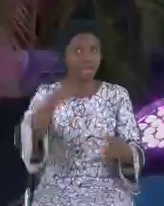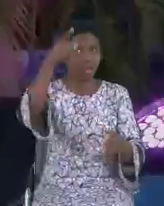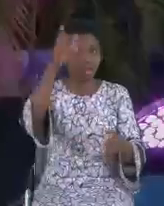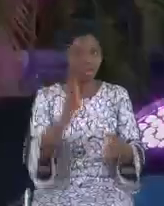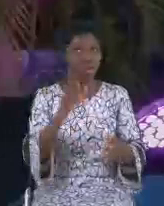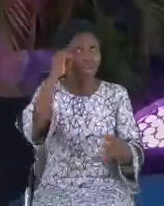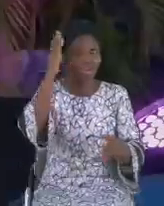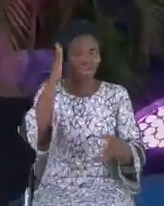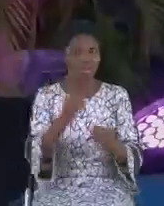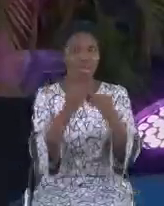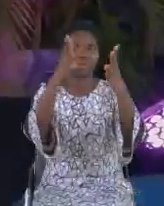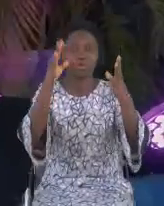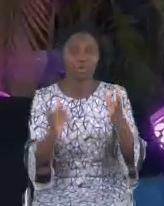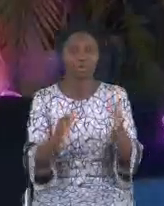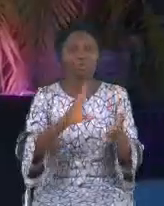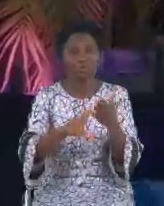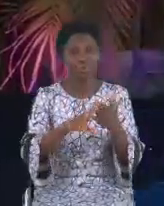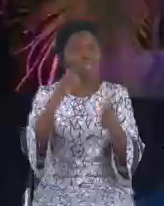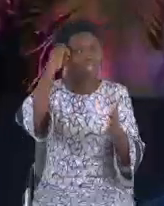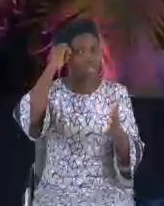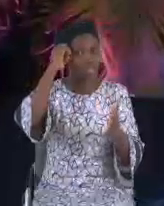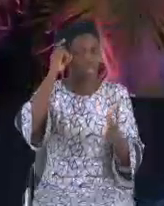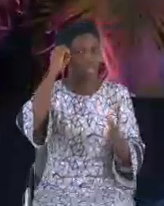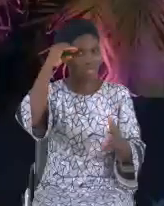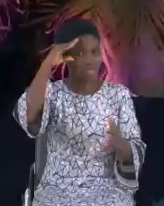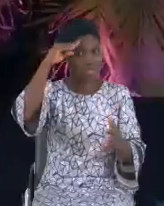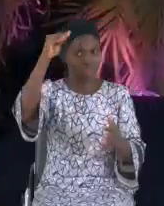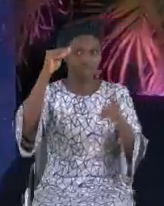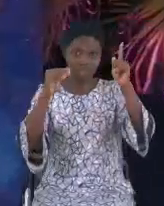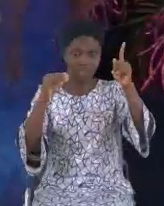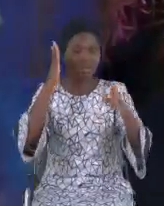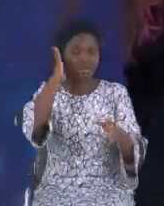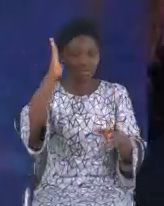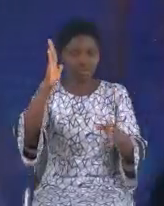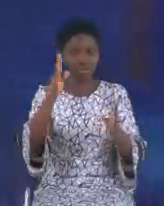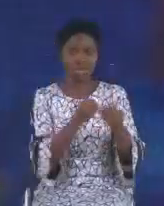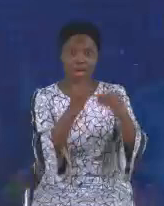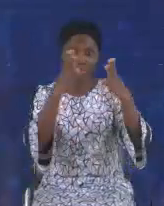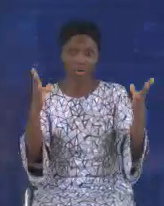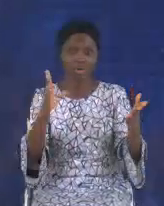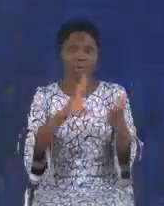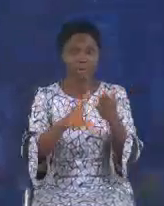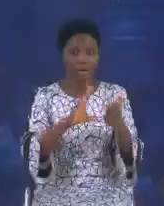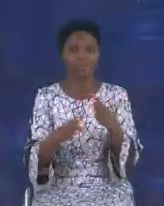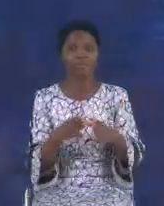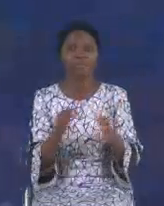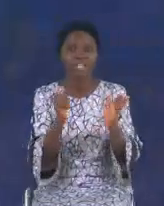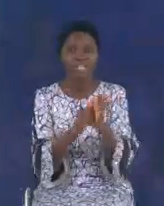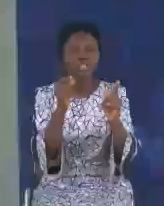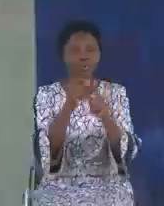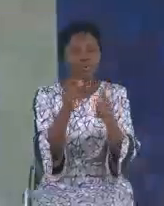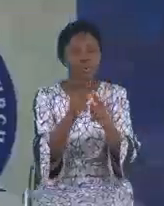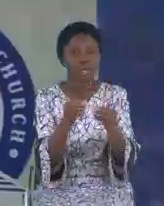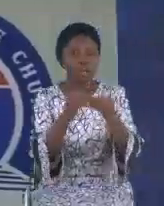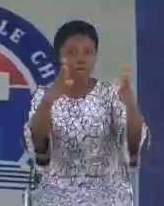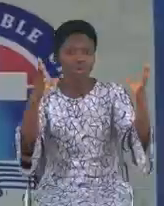abundantly pardon. He will abundantly pardon. That's what abundantly means. Whatever you